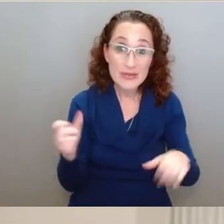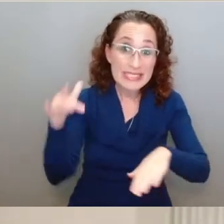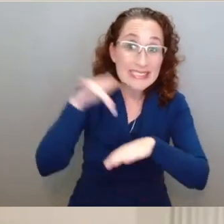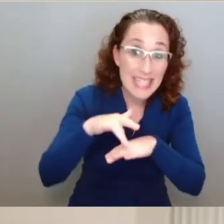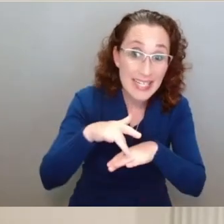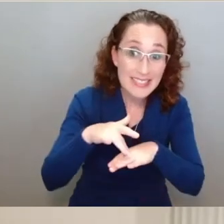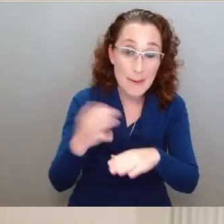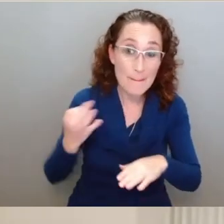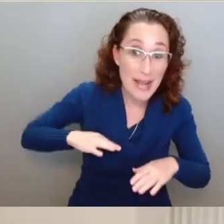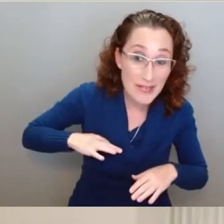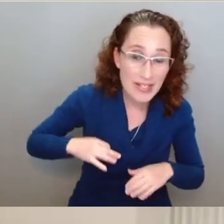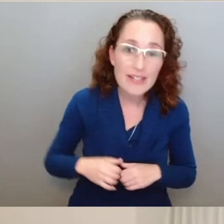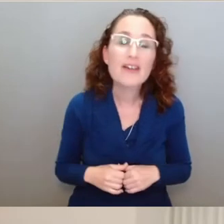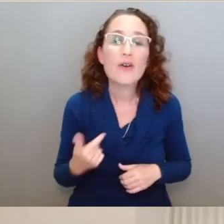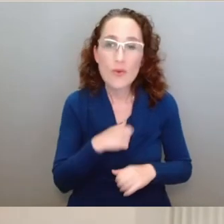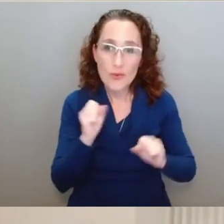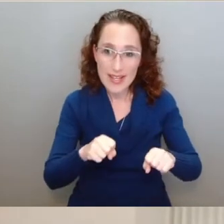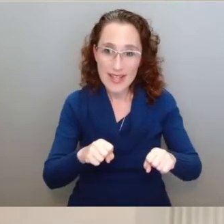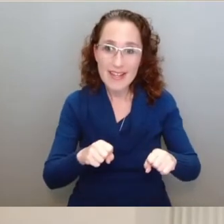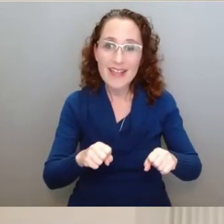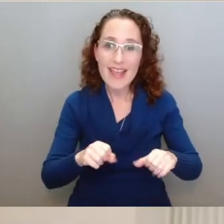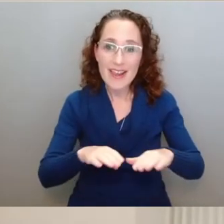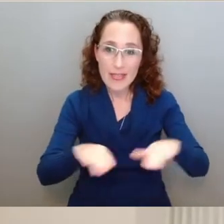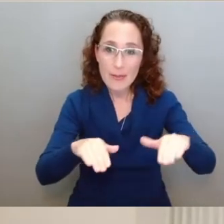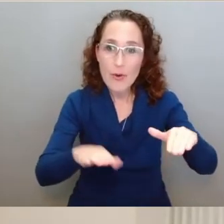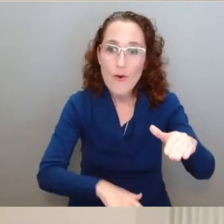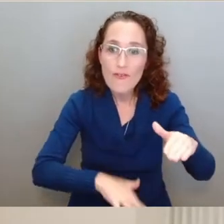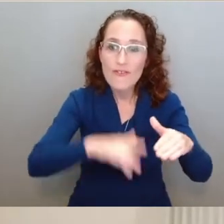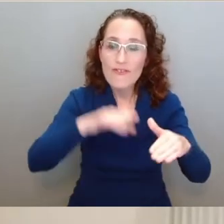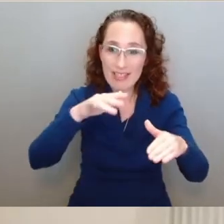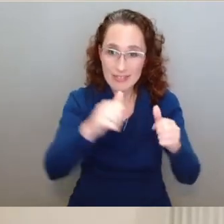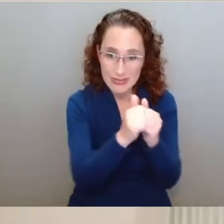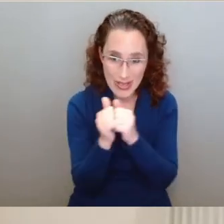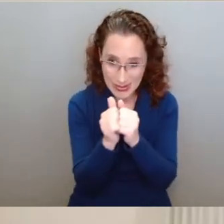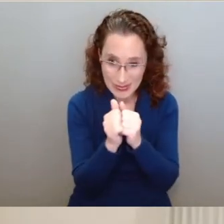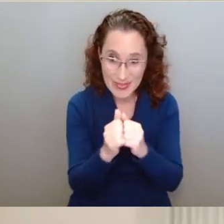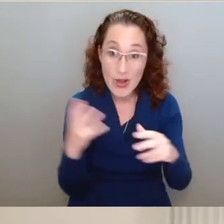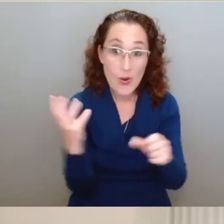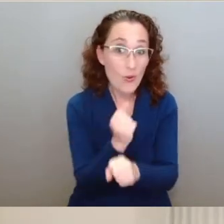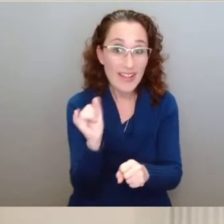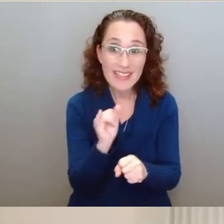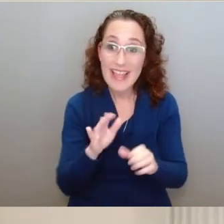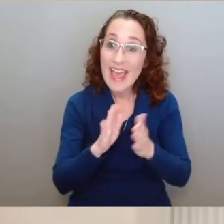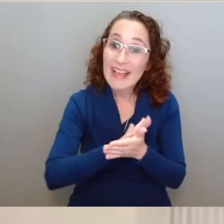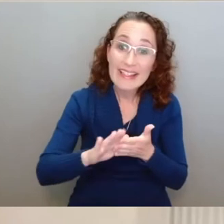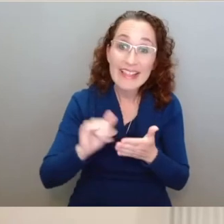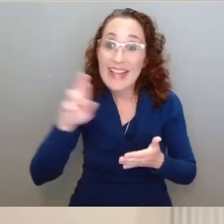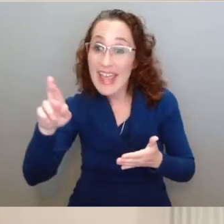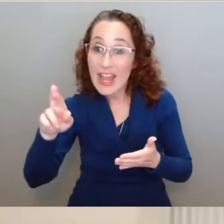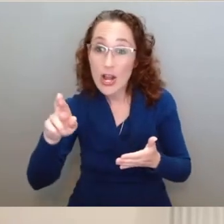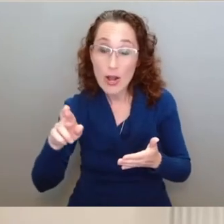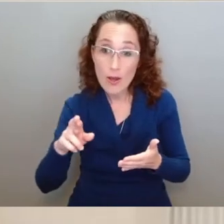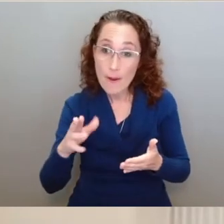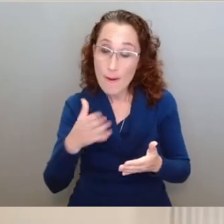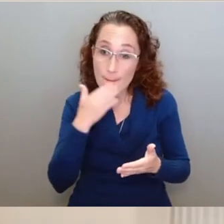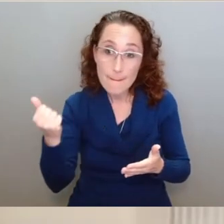sum and that we can refill the pool of public goods together. Winning things like cleaner air, higher wages, and